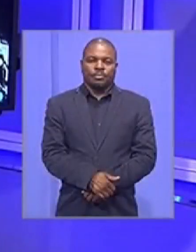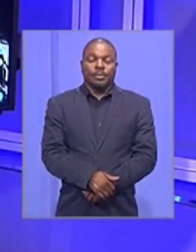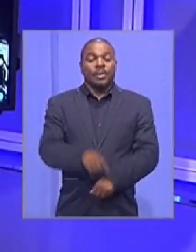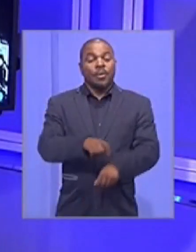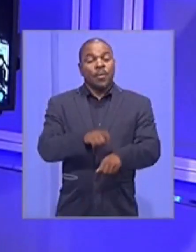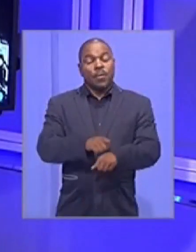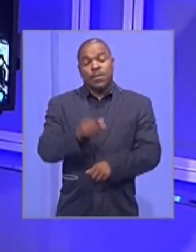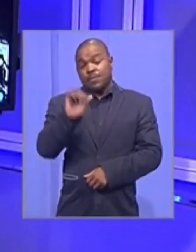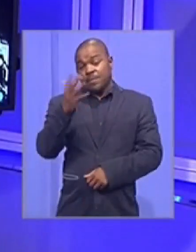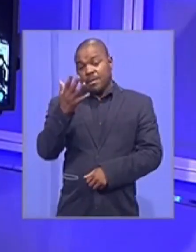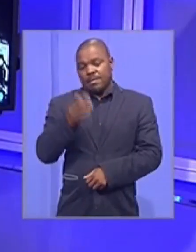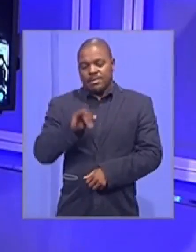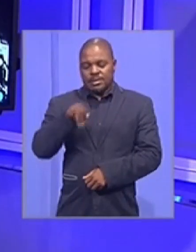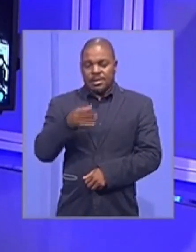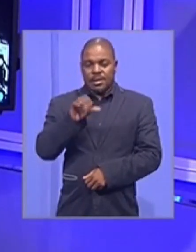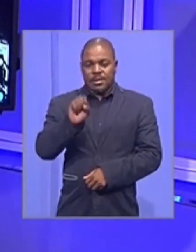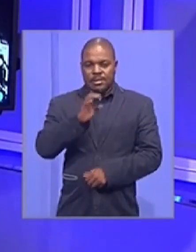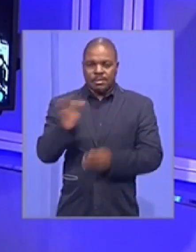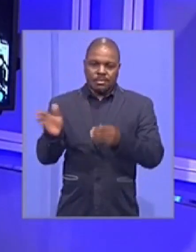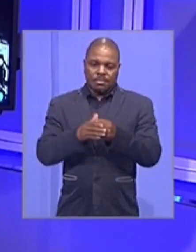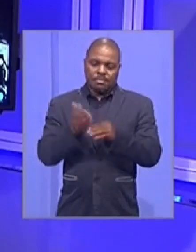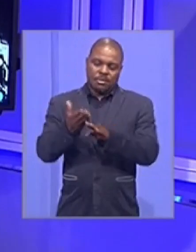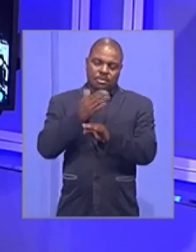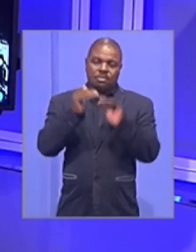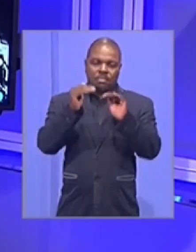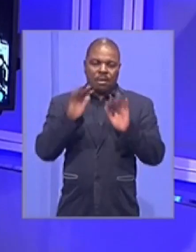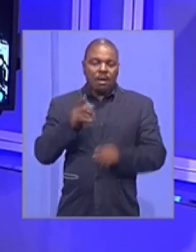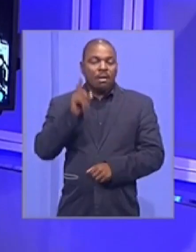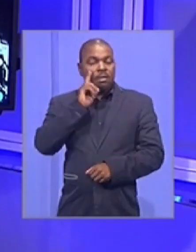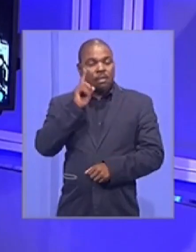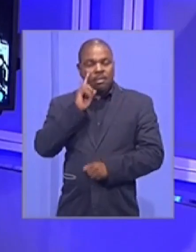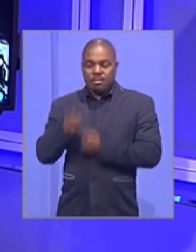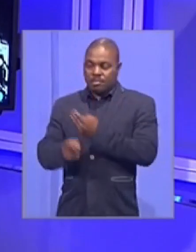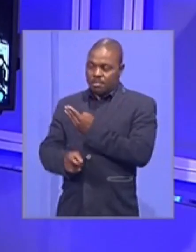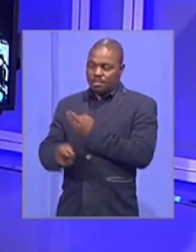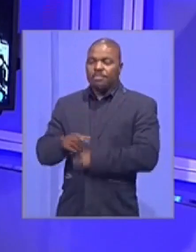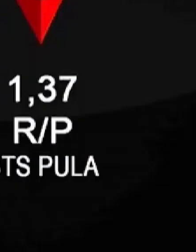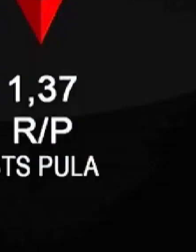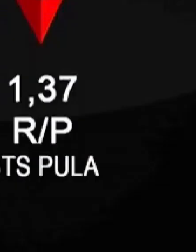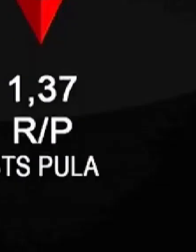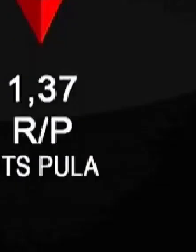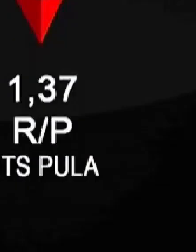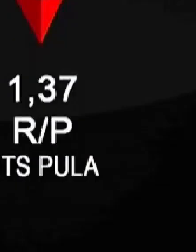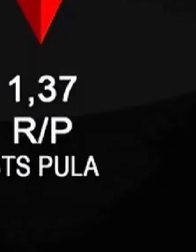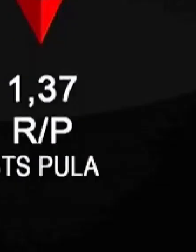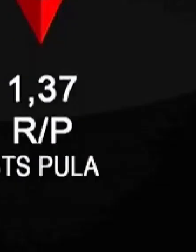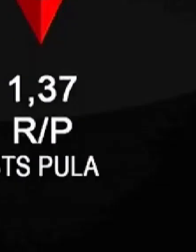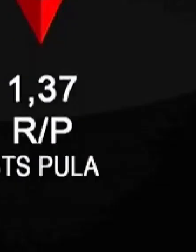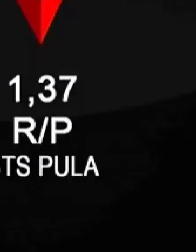Jwale re bona hore mebaraka e sebeditse jwang thapameng ena ha JSE e na ikwala hore nya bohlano.